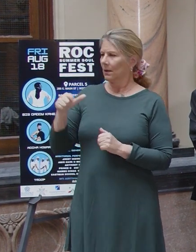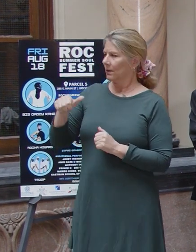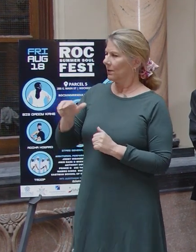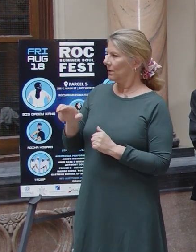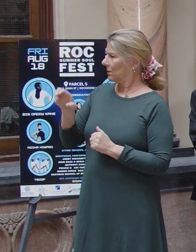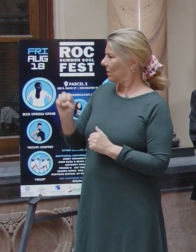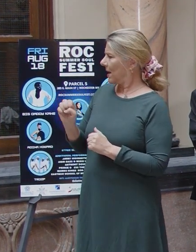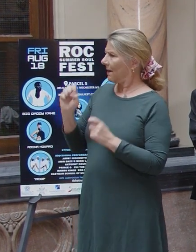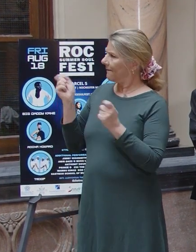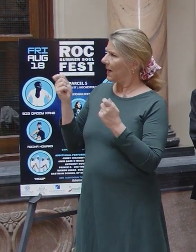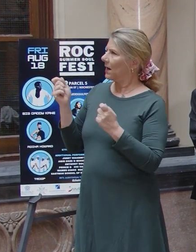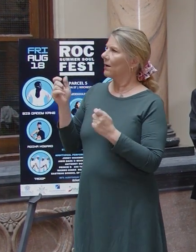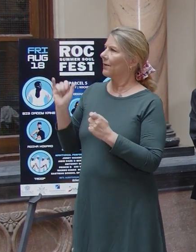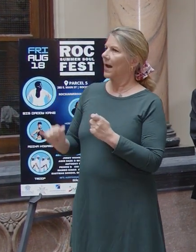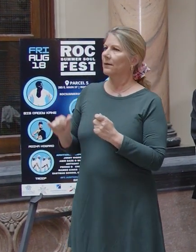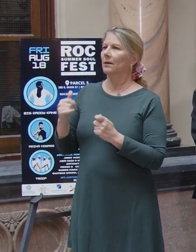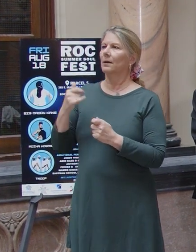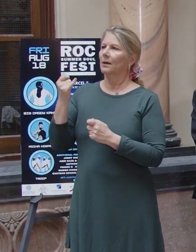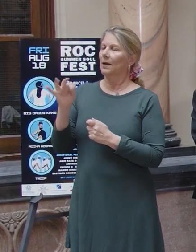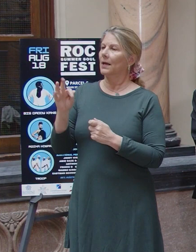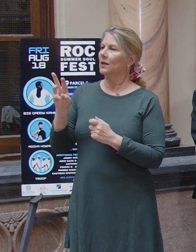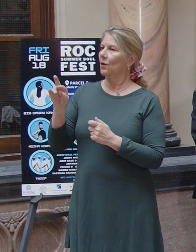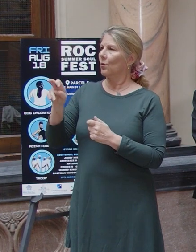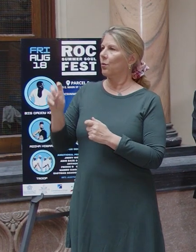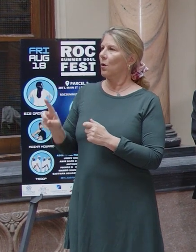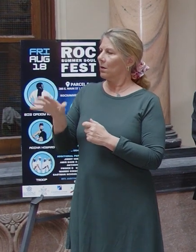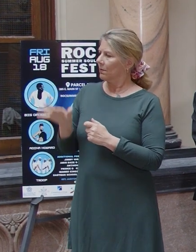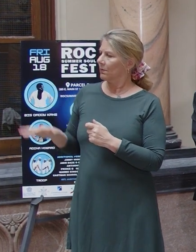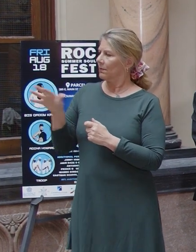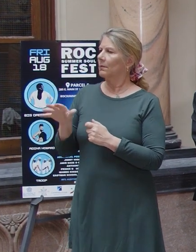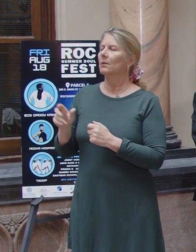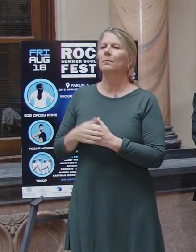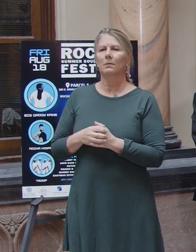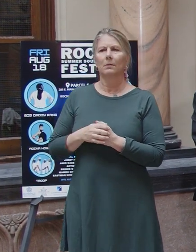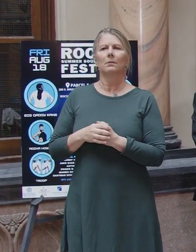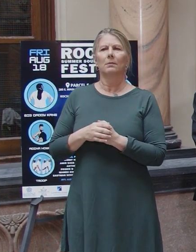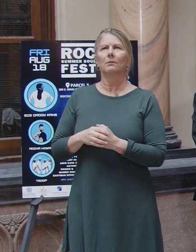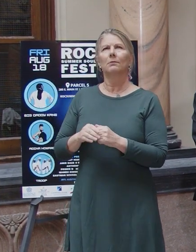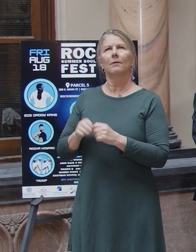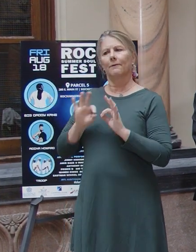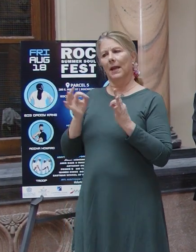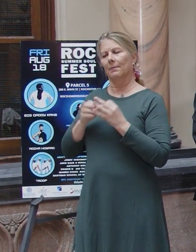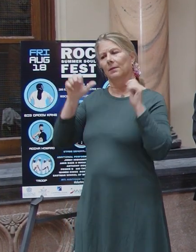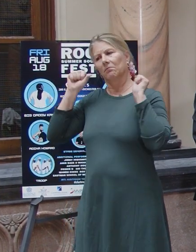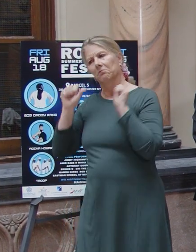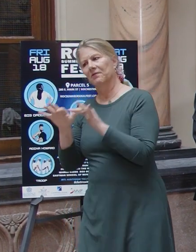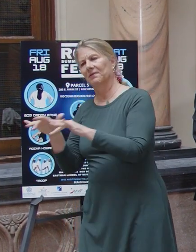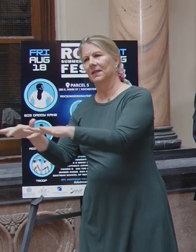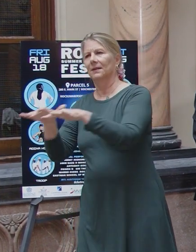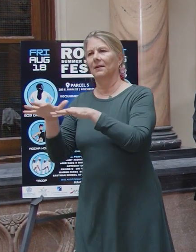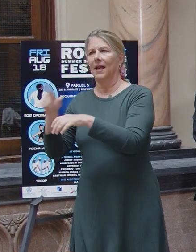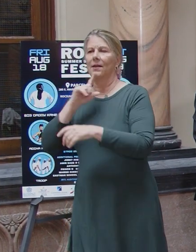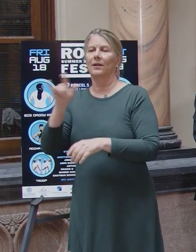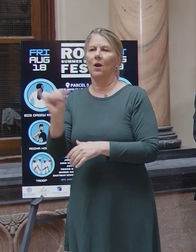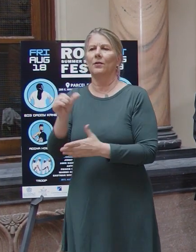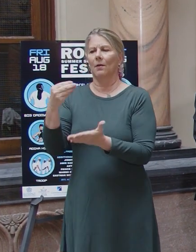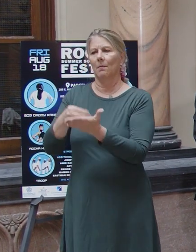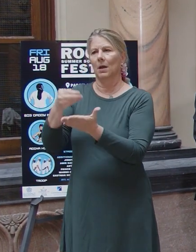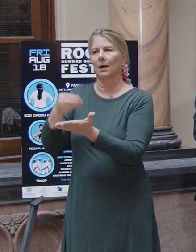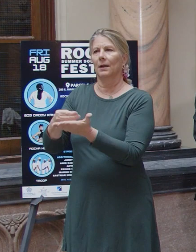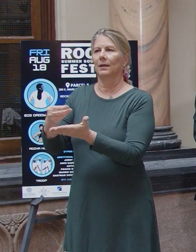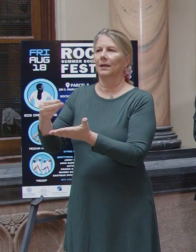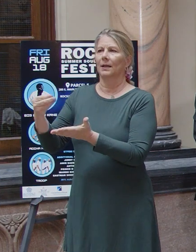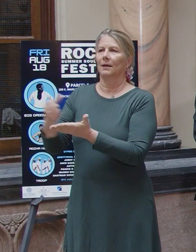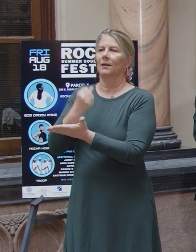a 19th Ward tradition for families looking to have a great time on a sunny day. It is also our largest fundraiser. The 19th Ward